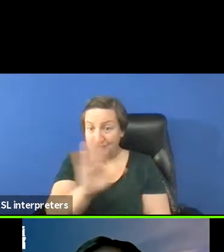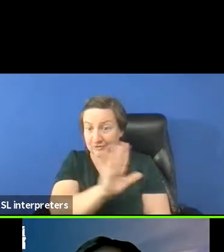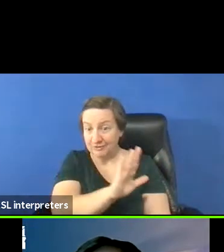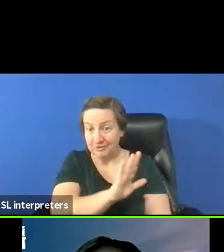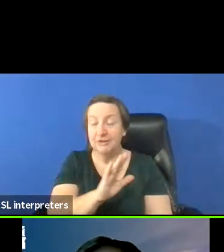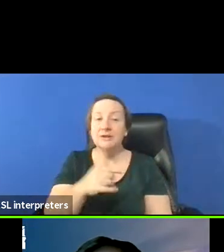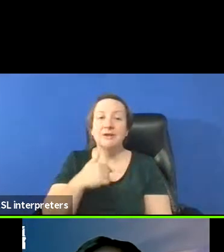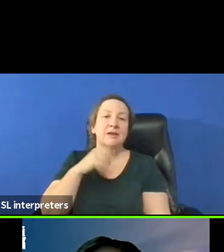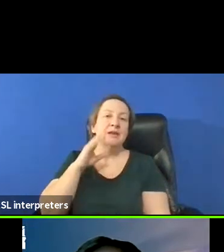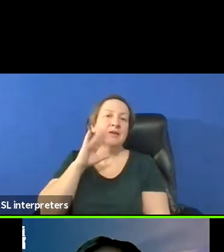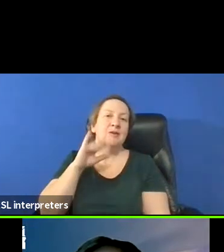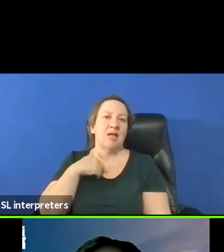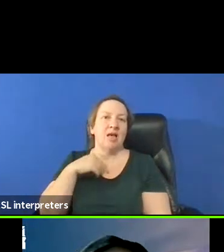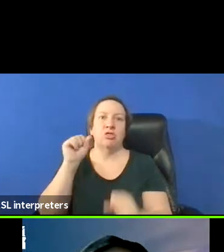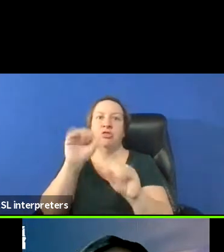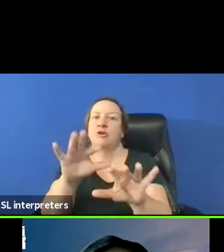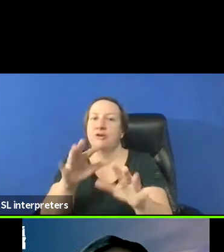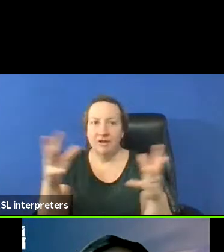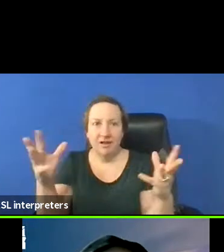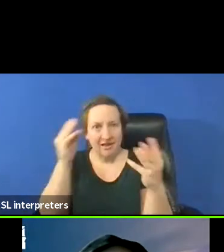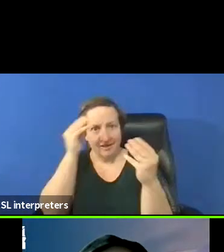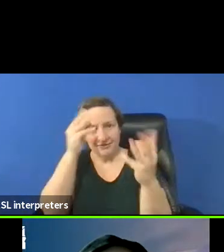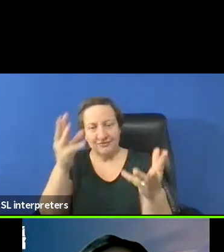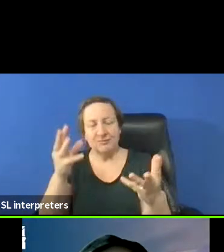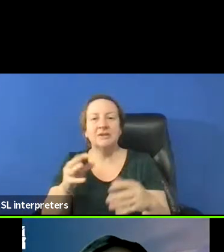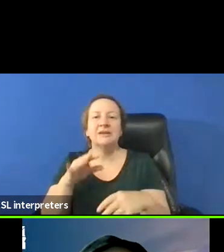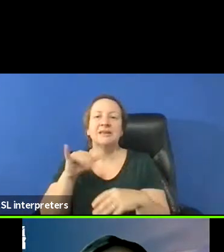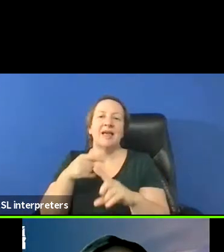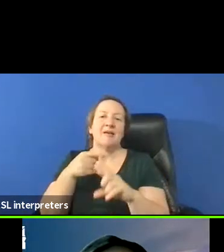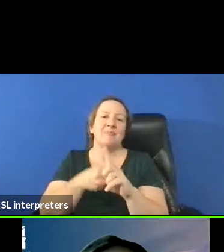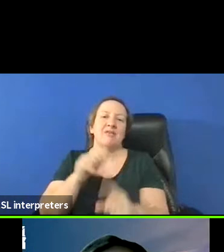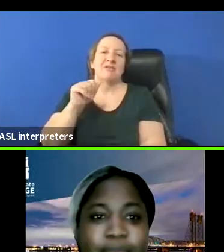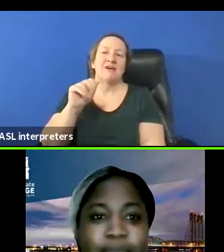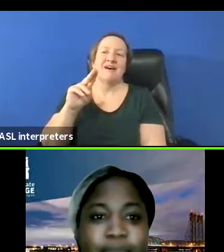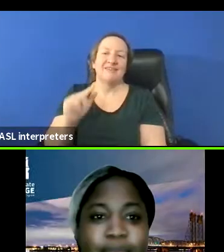know that I just threw a lot of information at you, but that was the month of August.